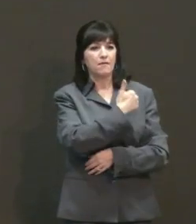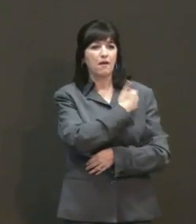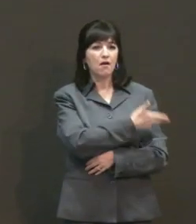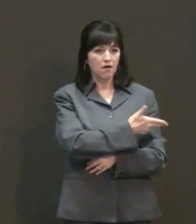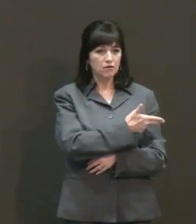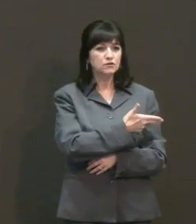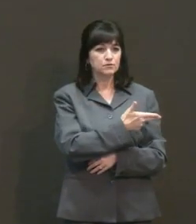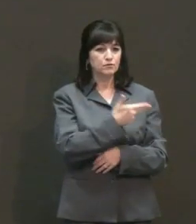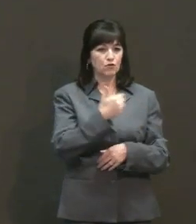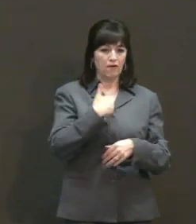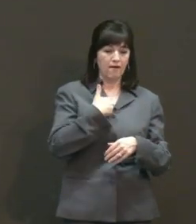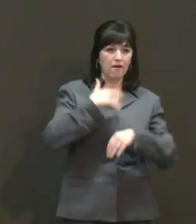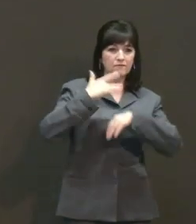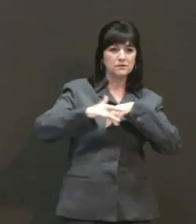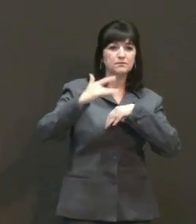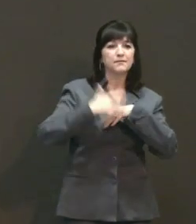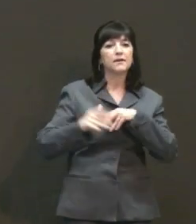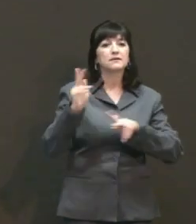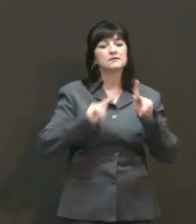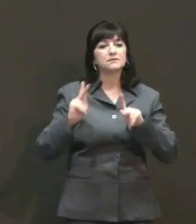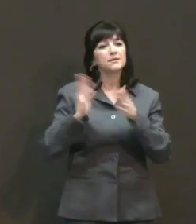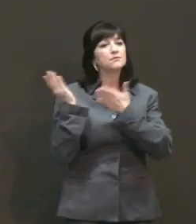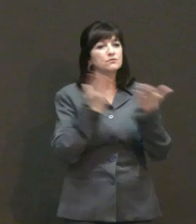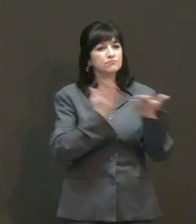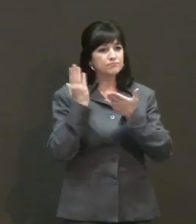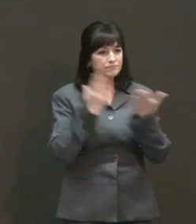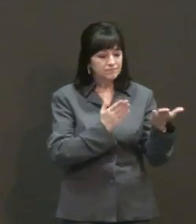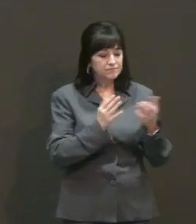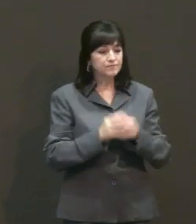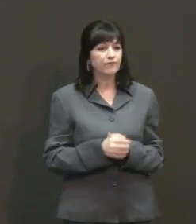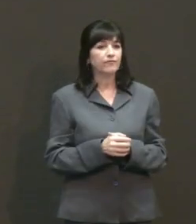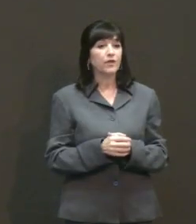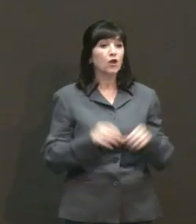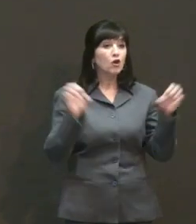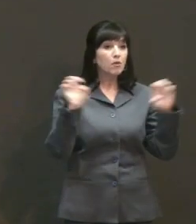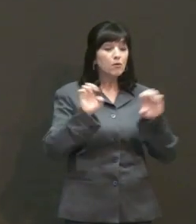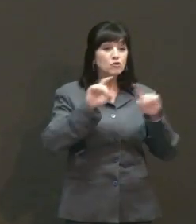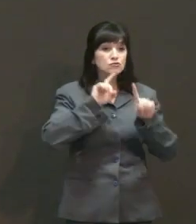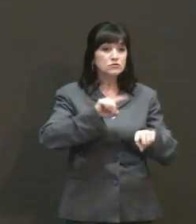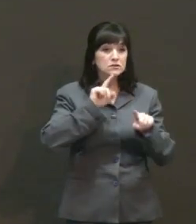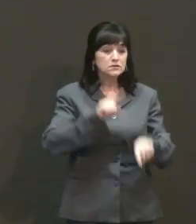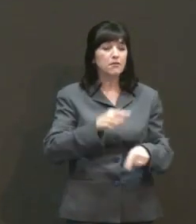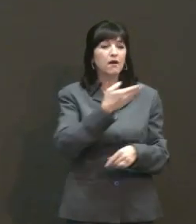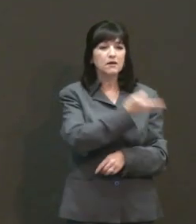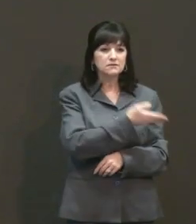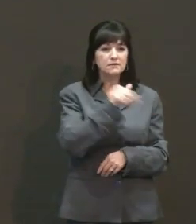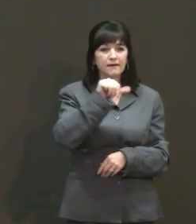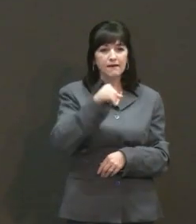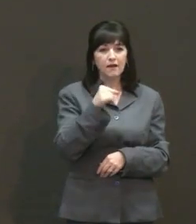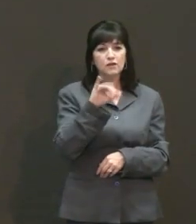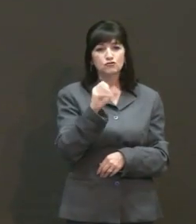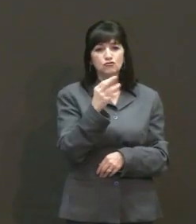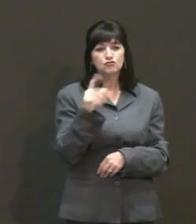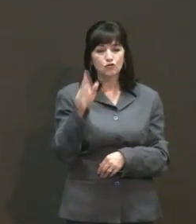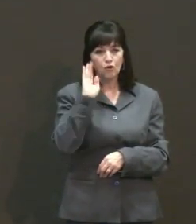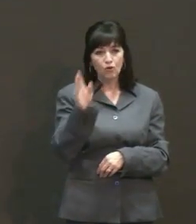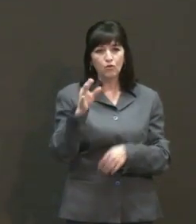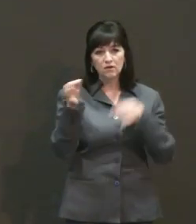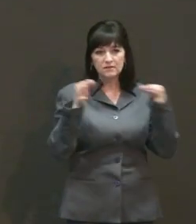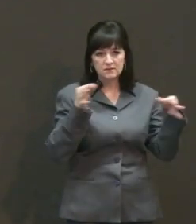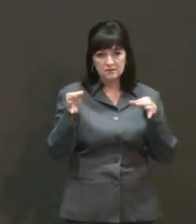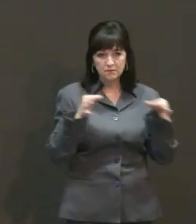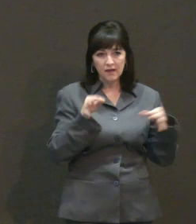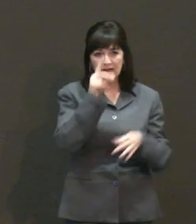which AJ is going to talk about, and in terms of our activities to reduce the spread of COVID-19 in our